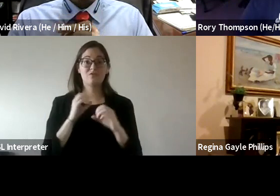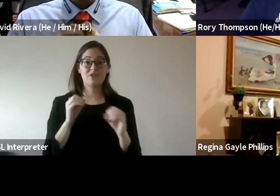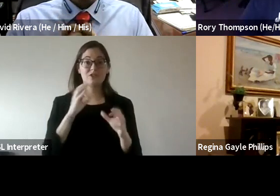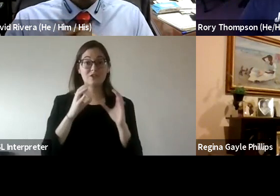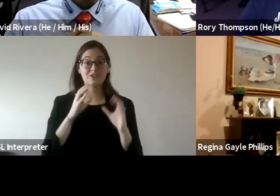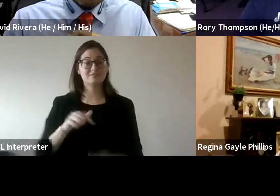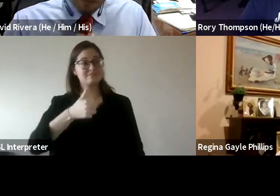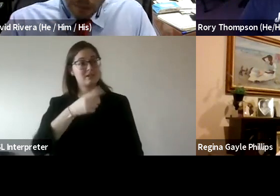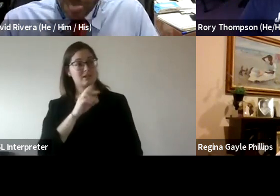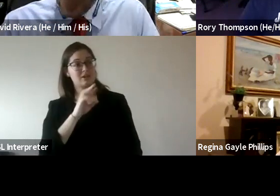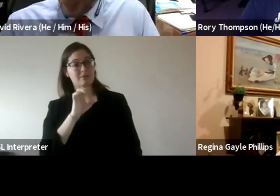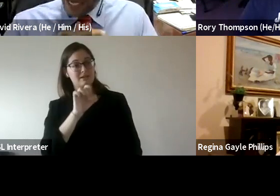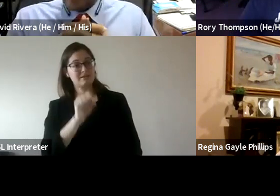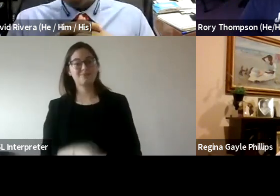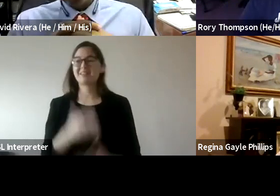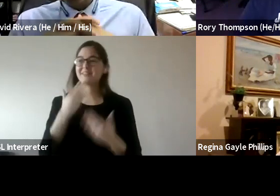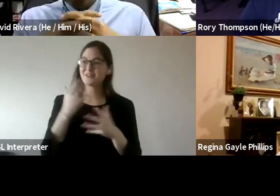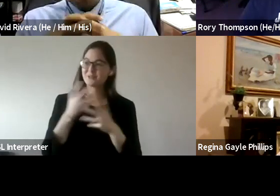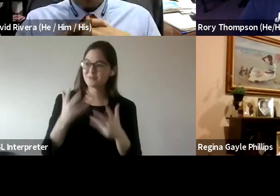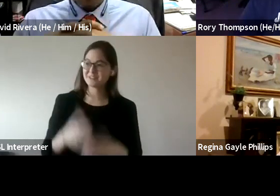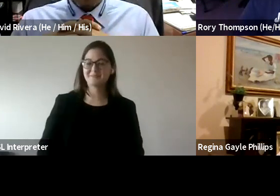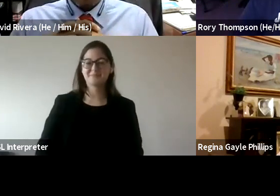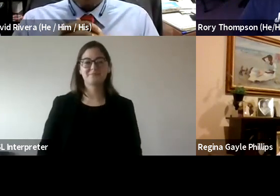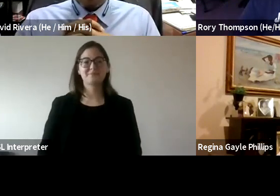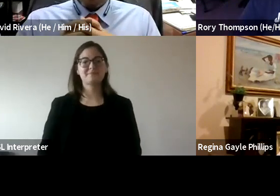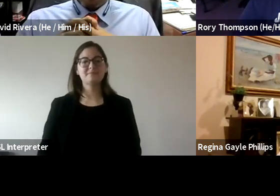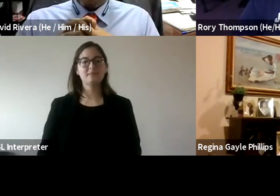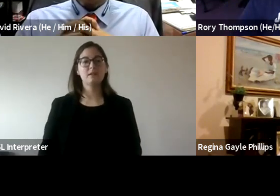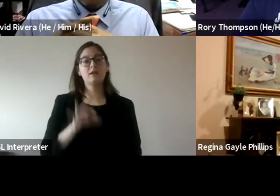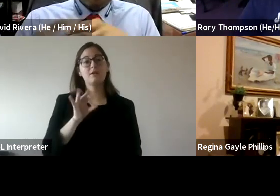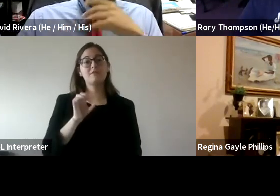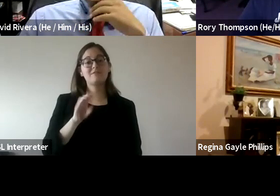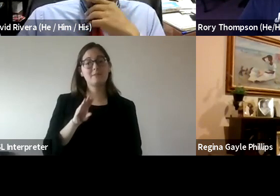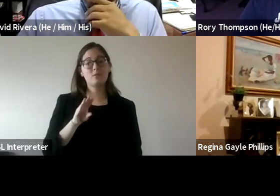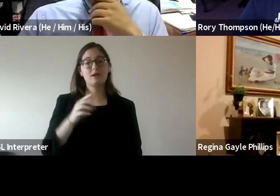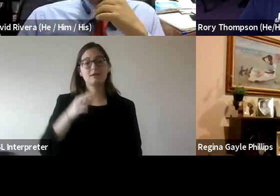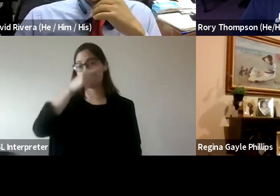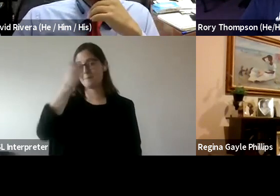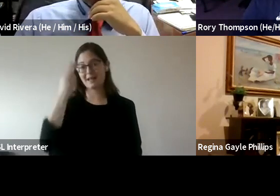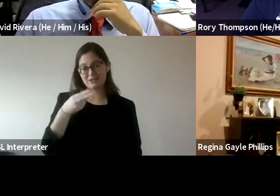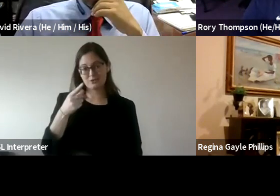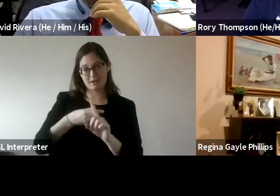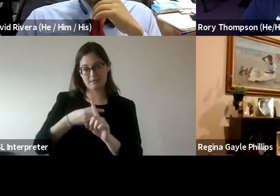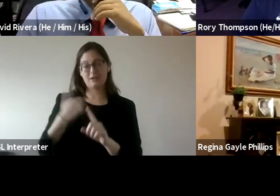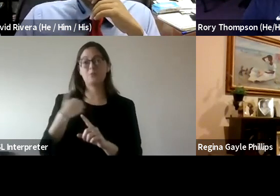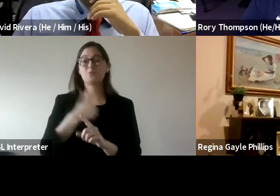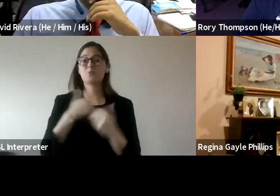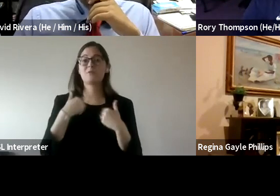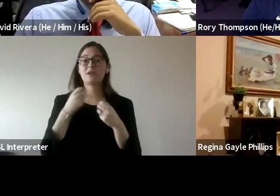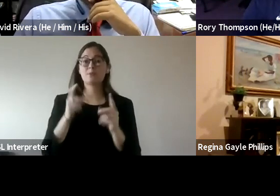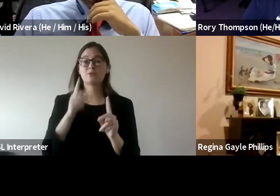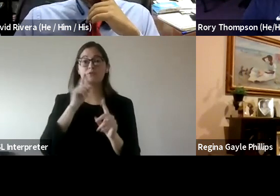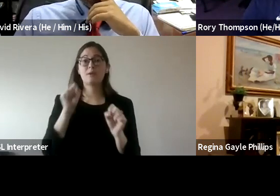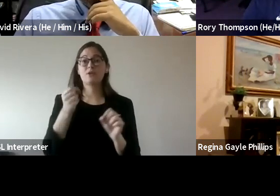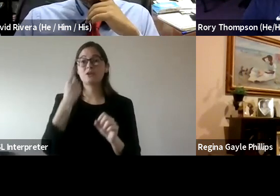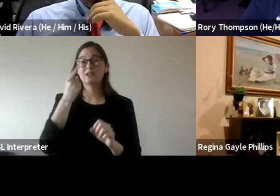Miles. Thank you so much, Dr. Welfel. So February is Black History Month, and we have had the opportunity to understand